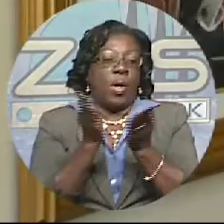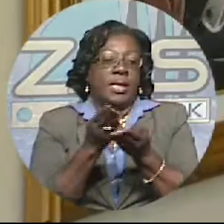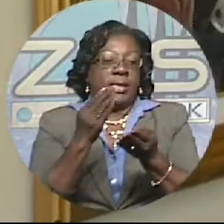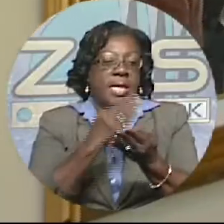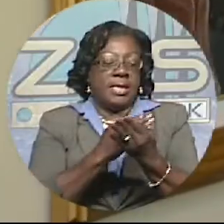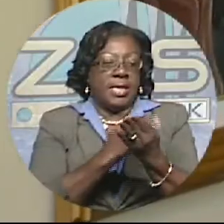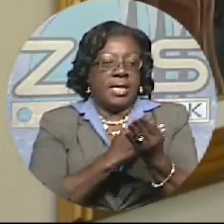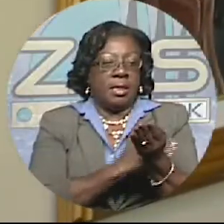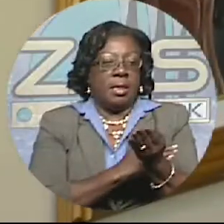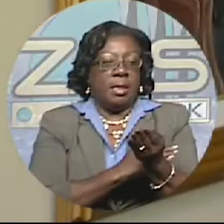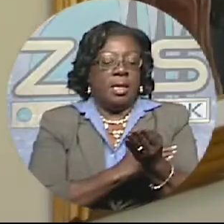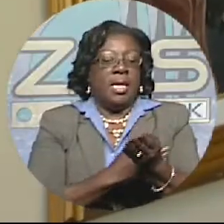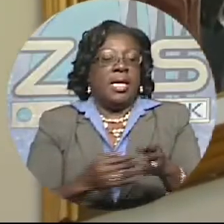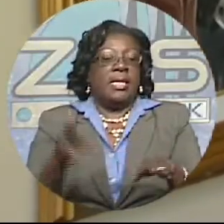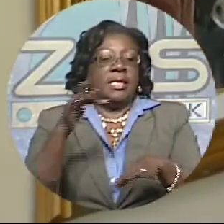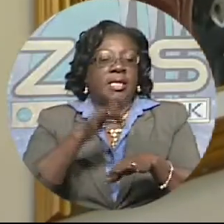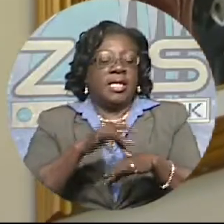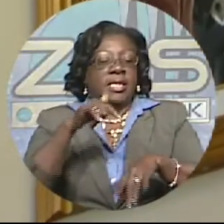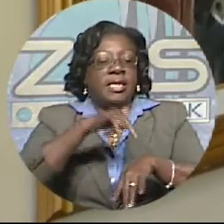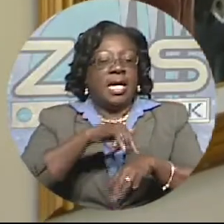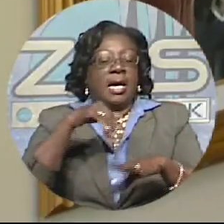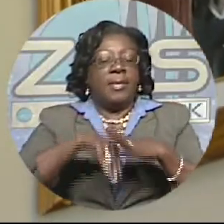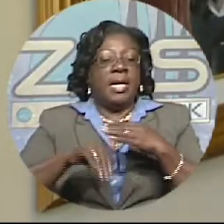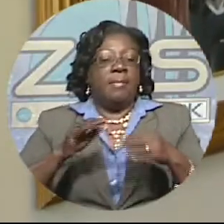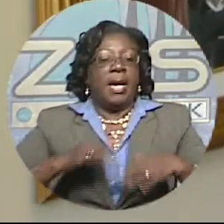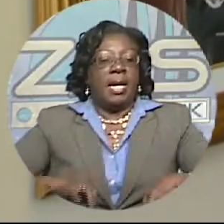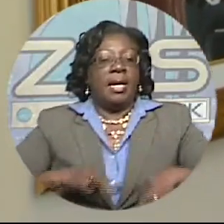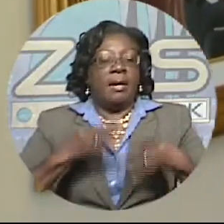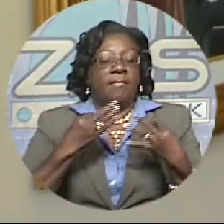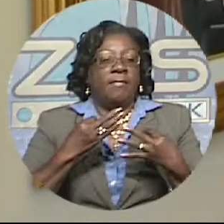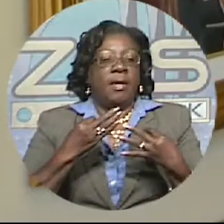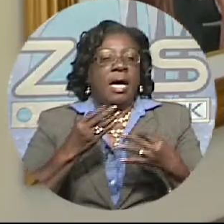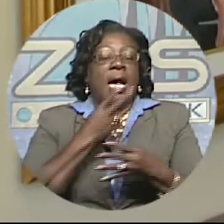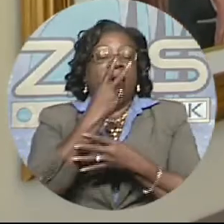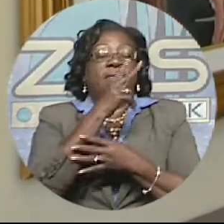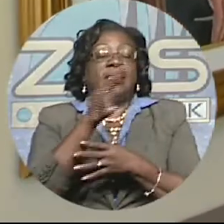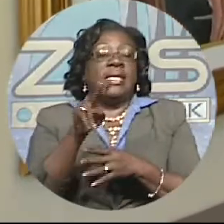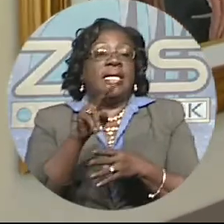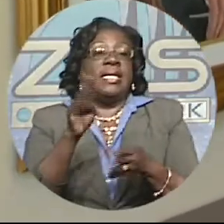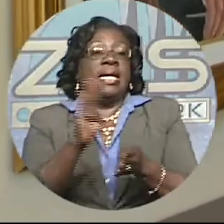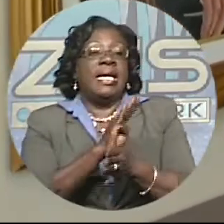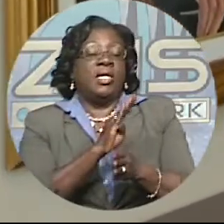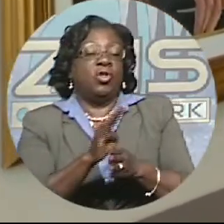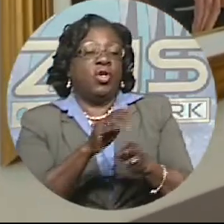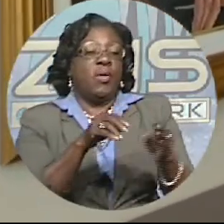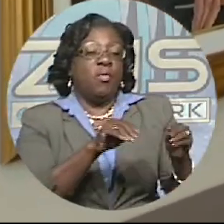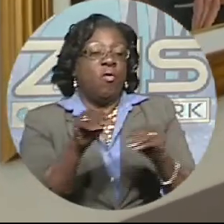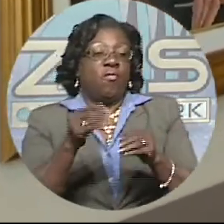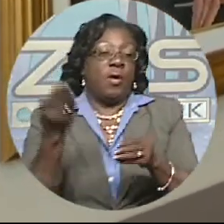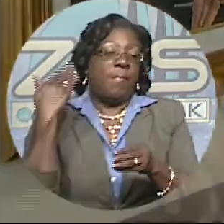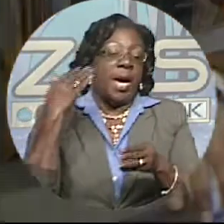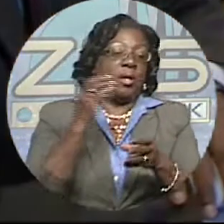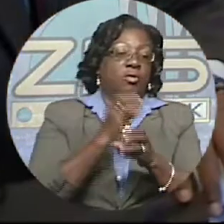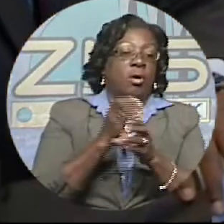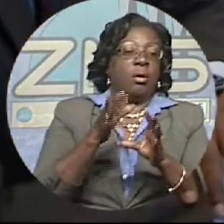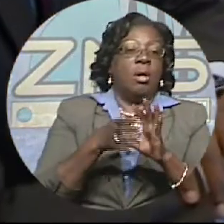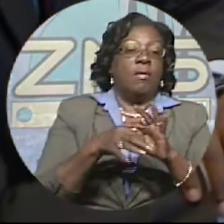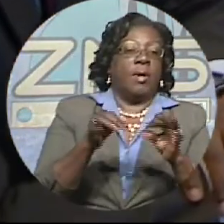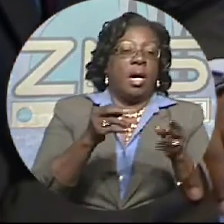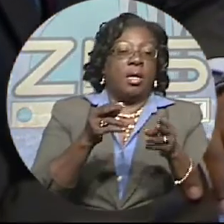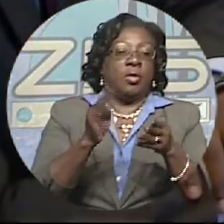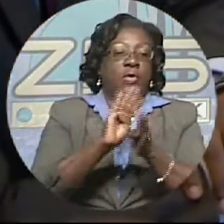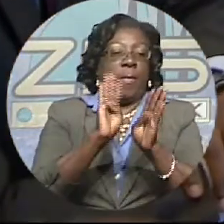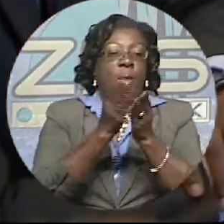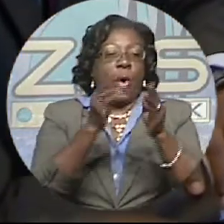a touching time in my life because today I've seen the industry move from the back trunk to the boardroom. There's a